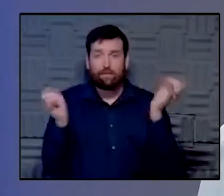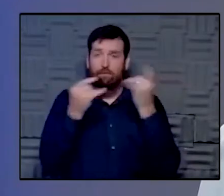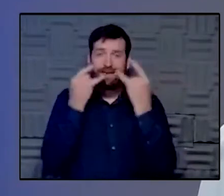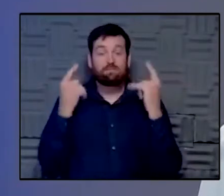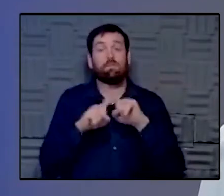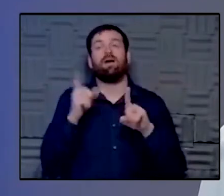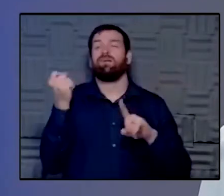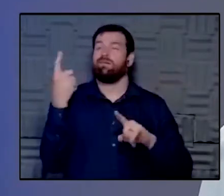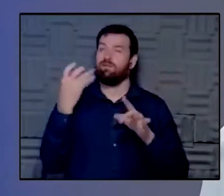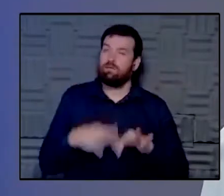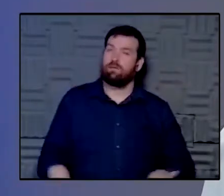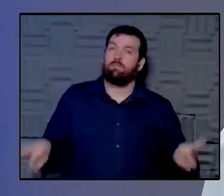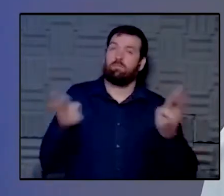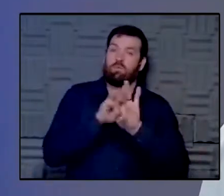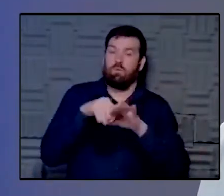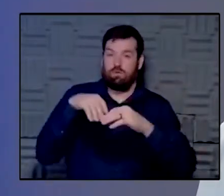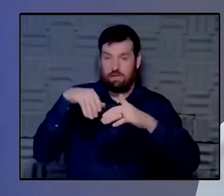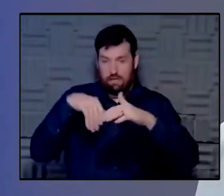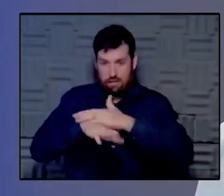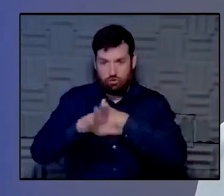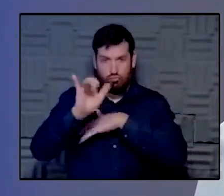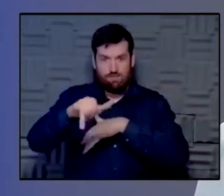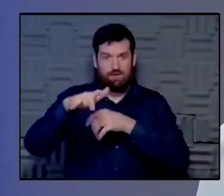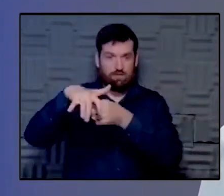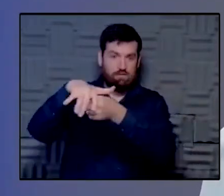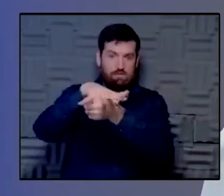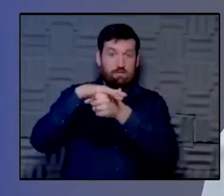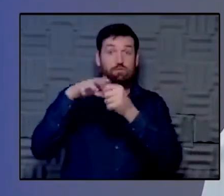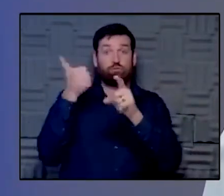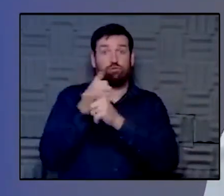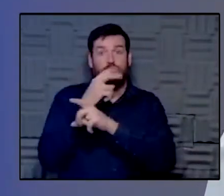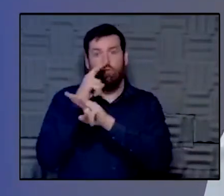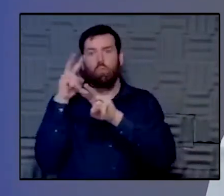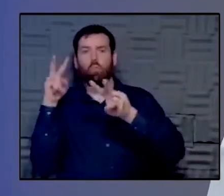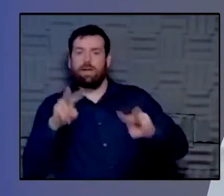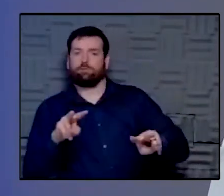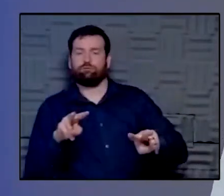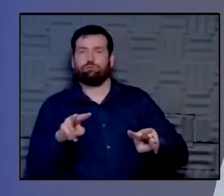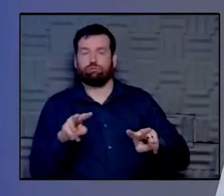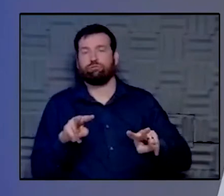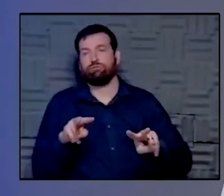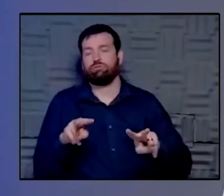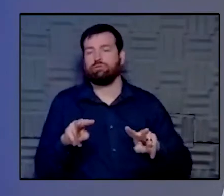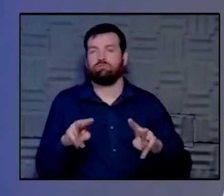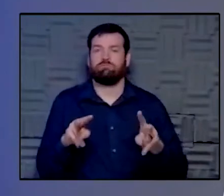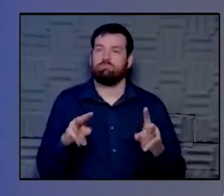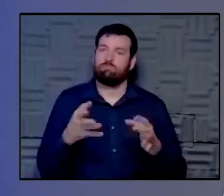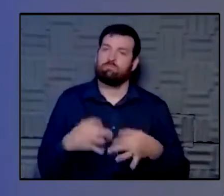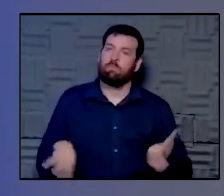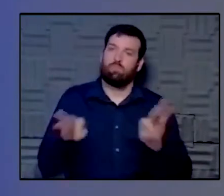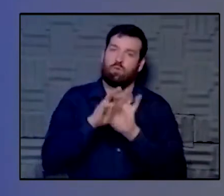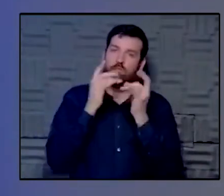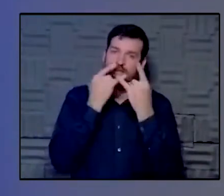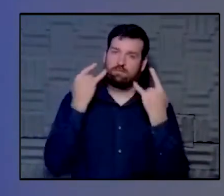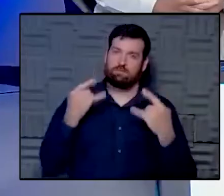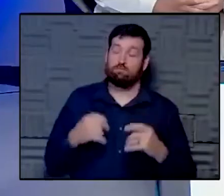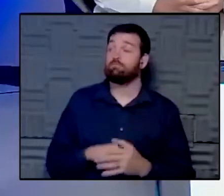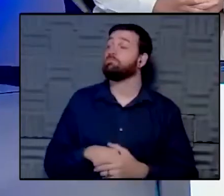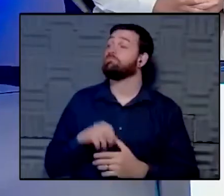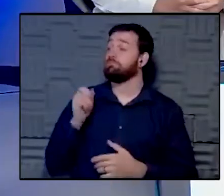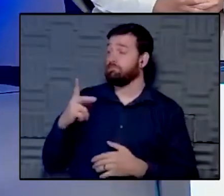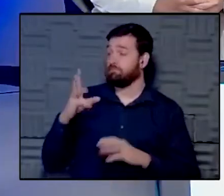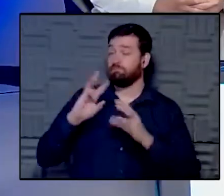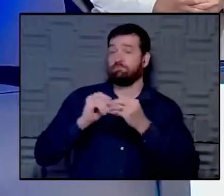important that if you go into those venues and you're a spectator, I think it's probably still important to wear the mask. Okay,